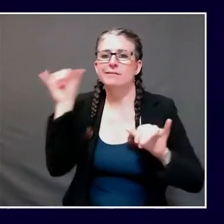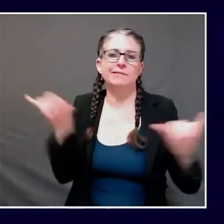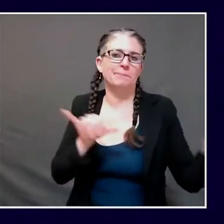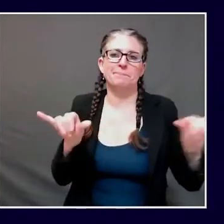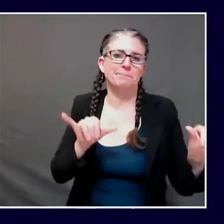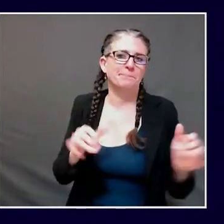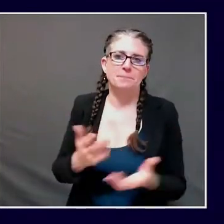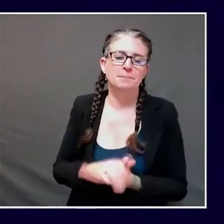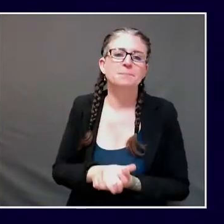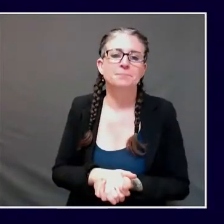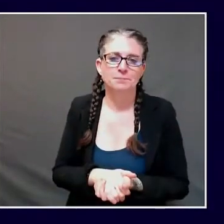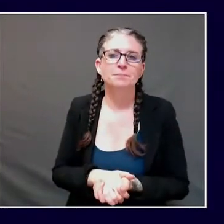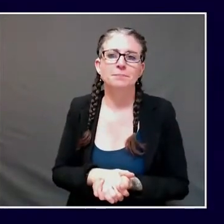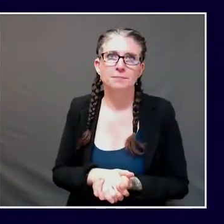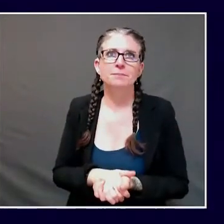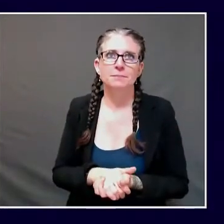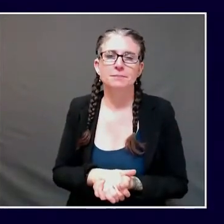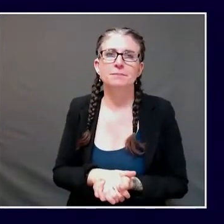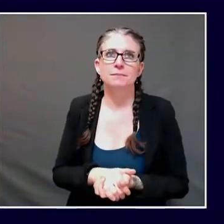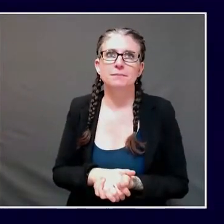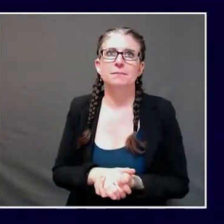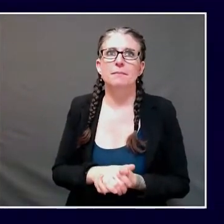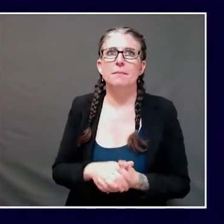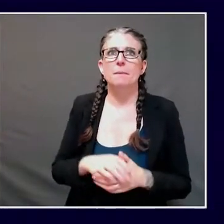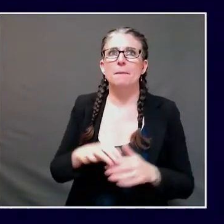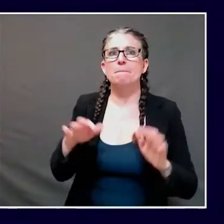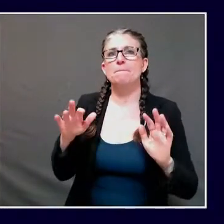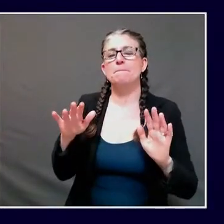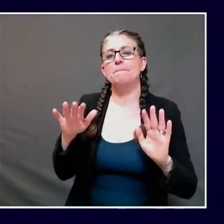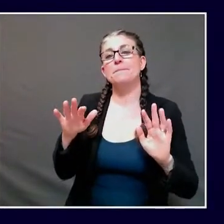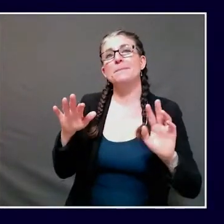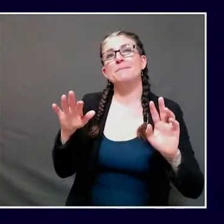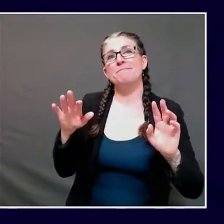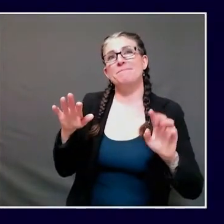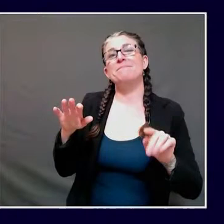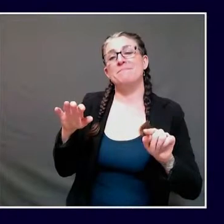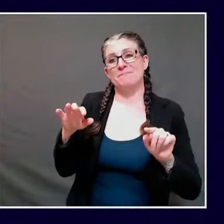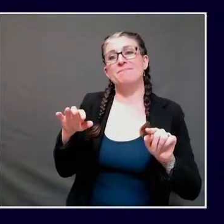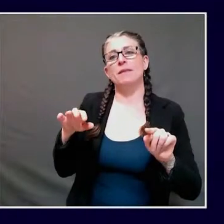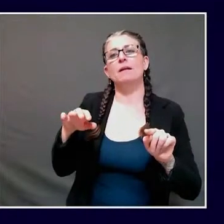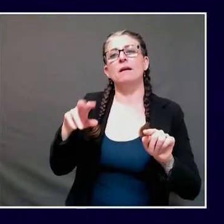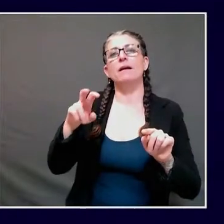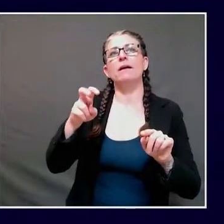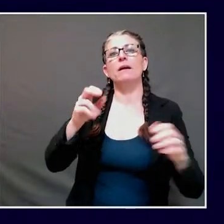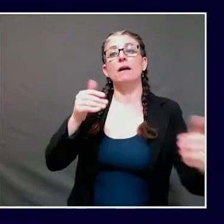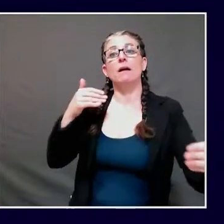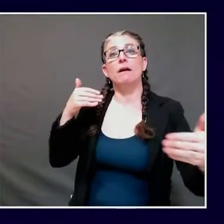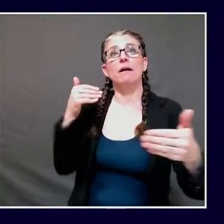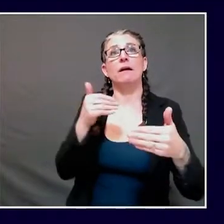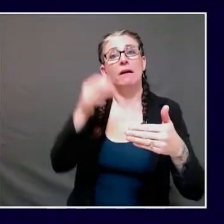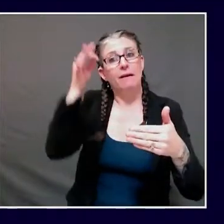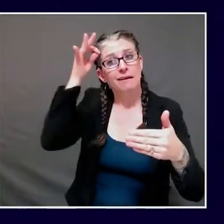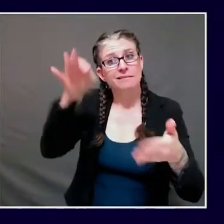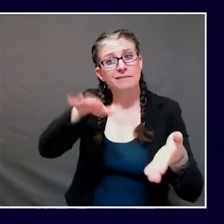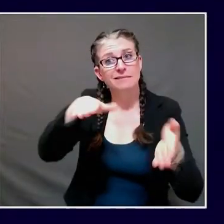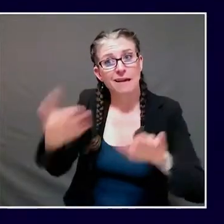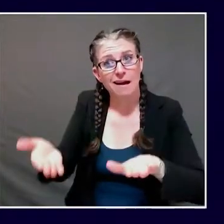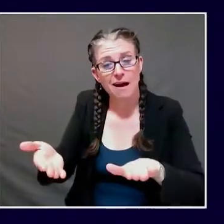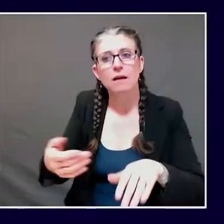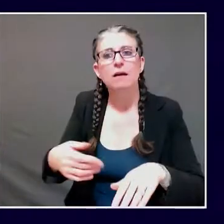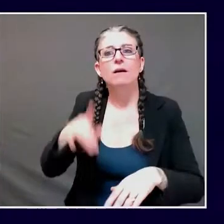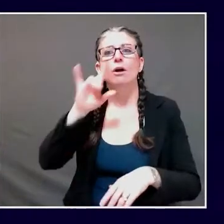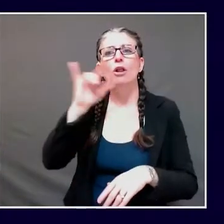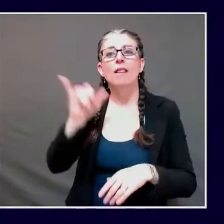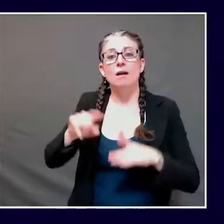happy ending depends on where you start and stop the story. And the WHO was looking at different start and stop points.